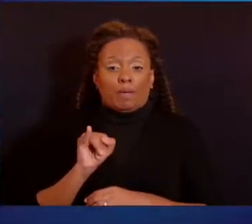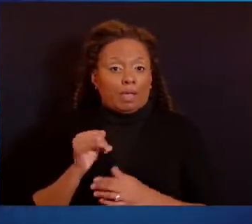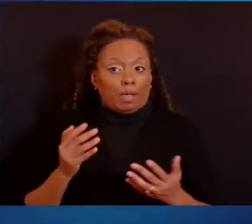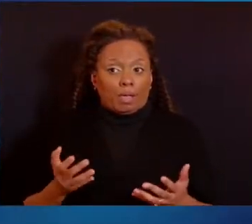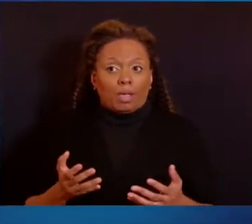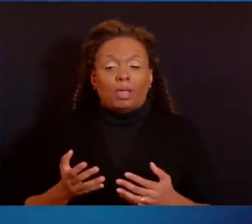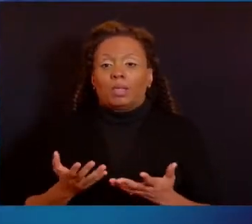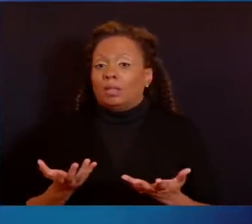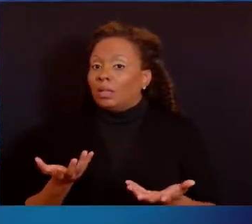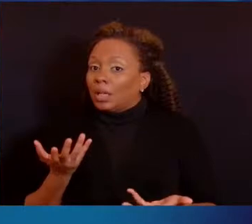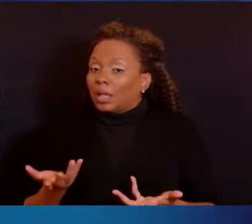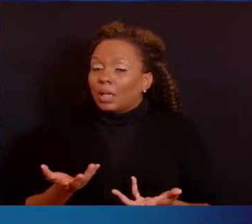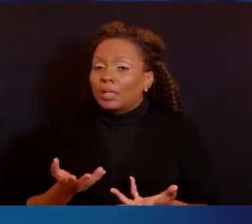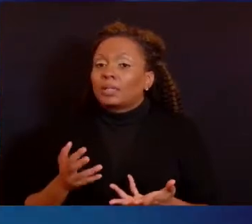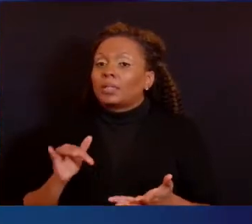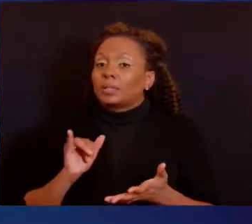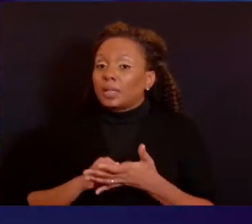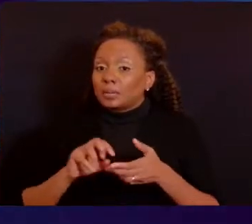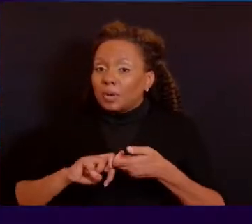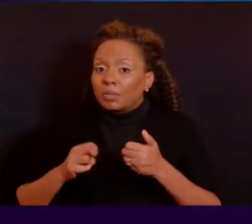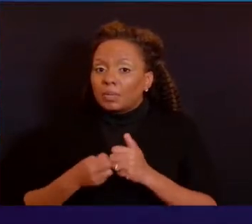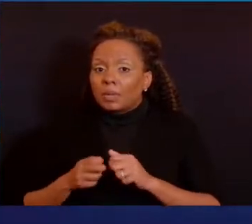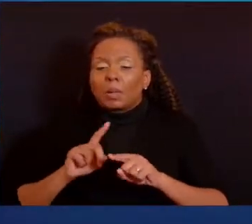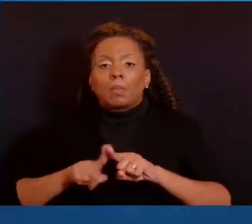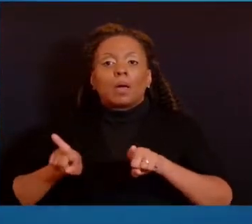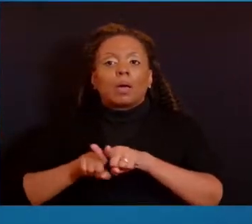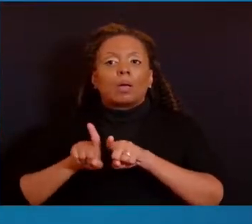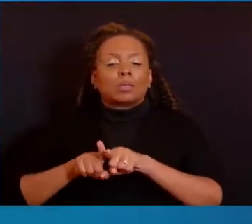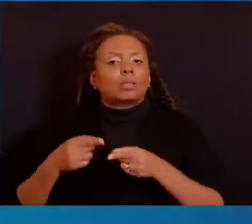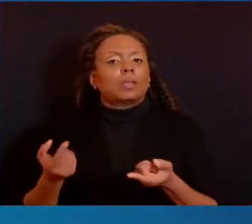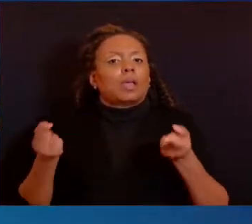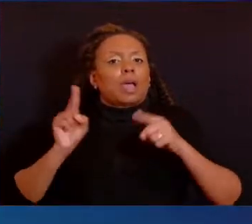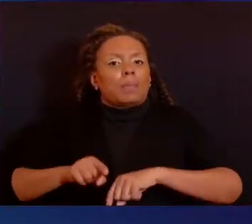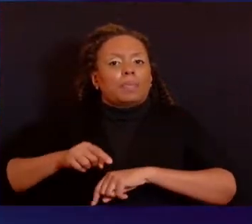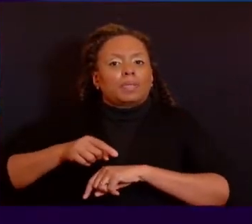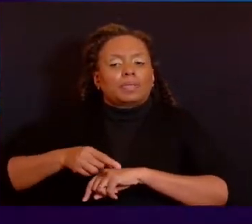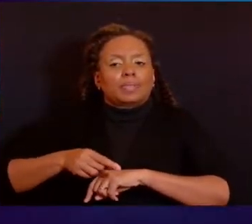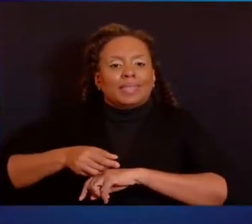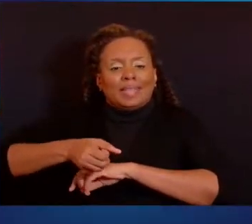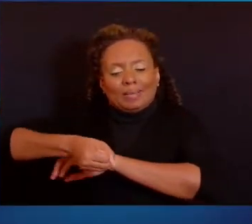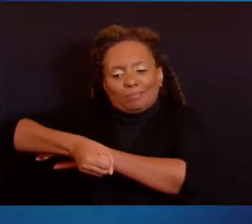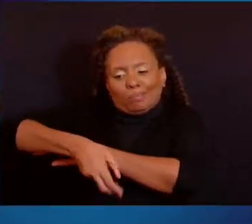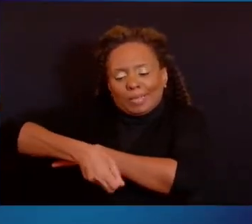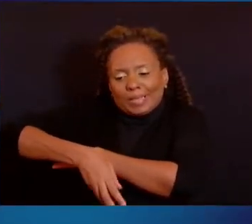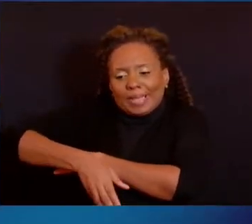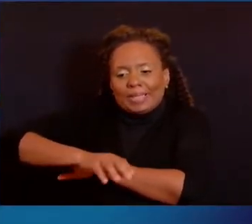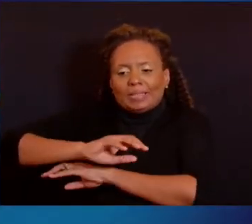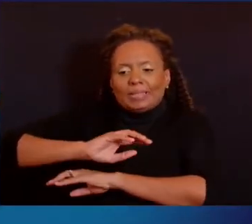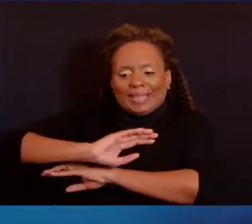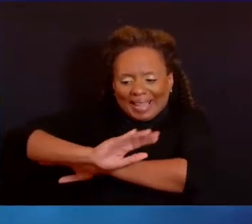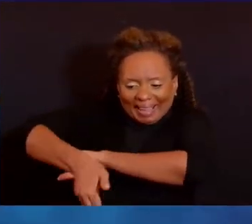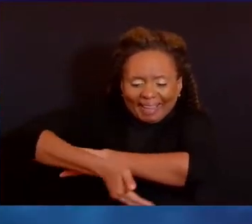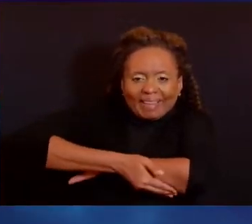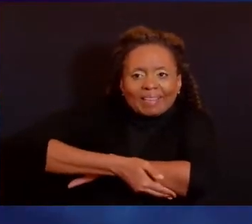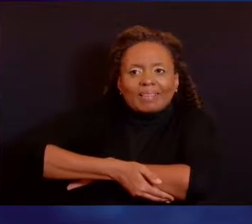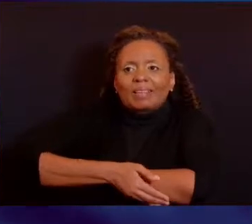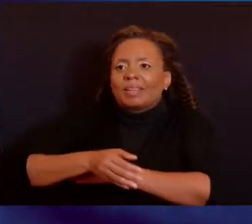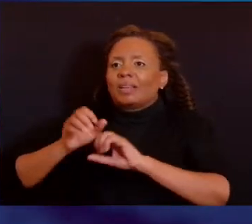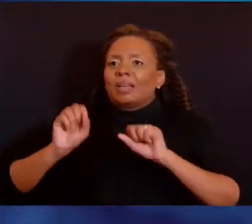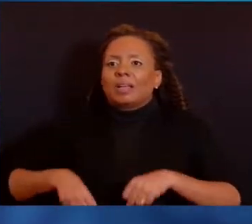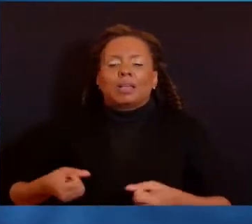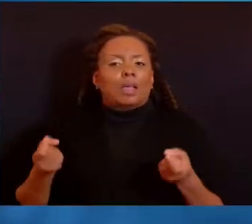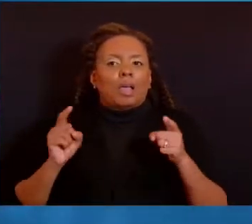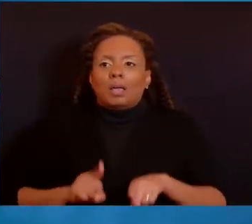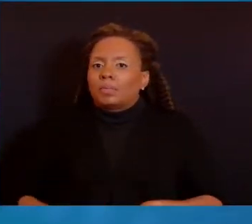happened in the middle of the night when most of us were actually sleeping. And I must say, it could be the same thing if it was